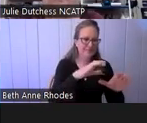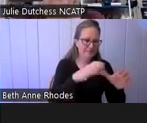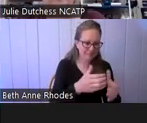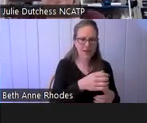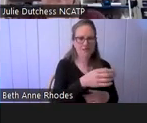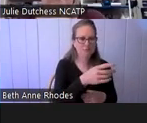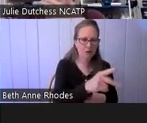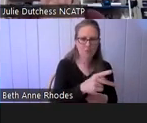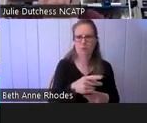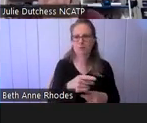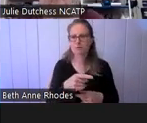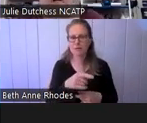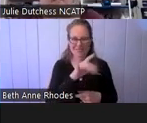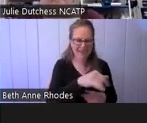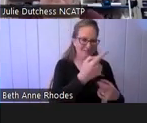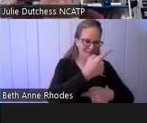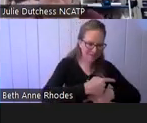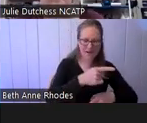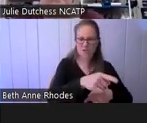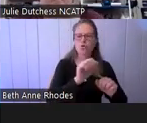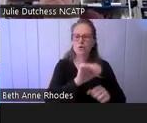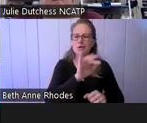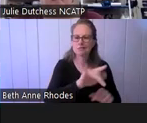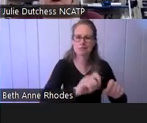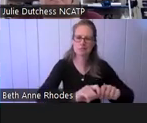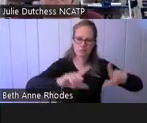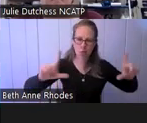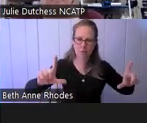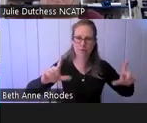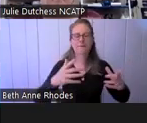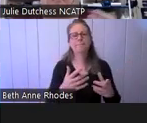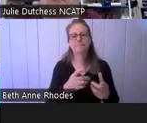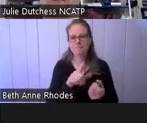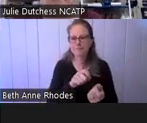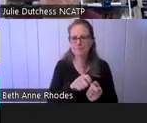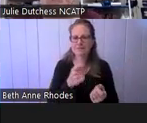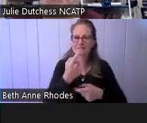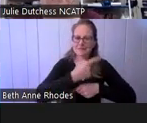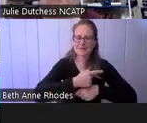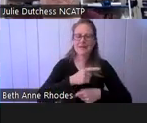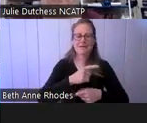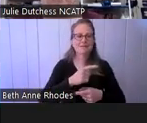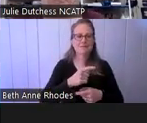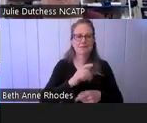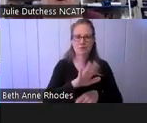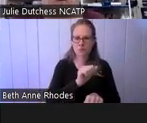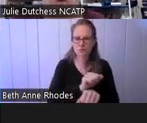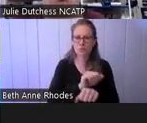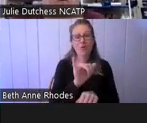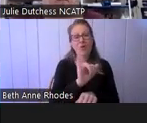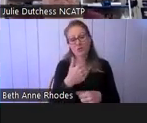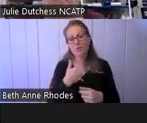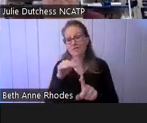due. You can open up the individual class and see the assignments coming up. Again, like I said, you can do the reminders as well